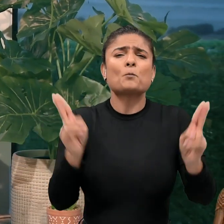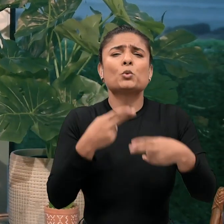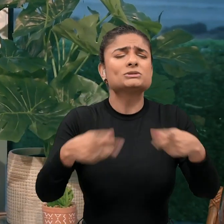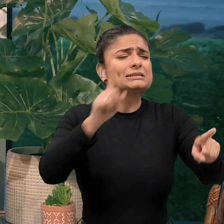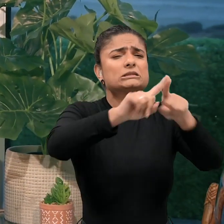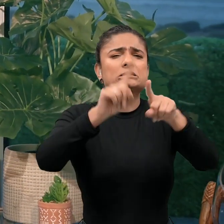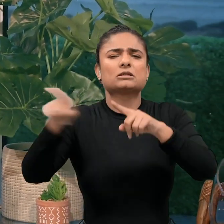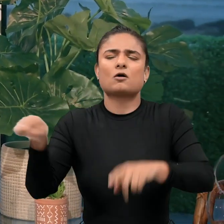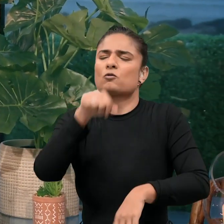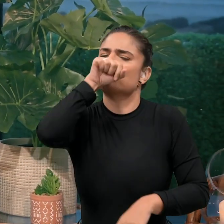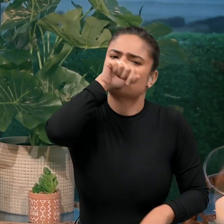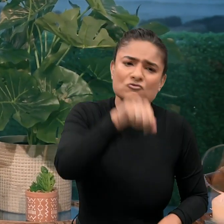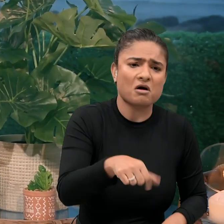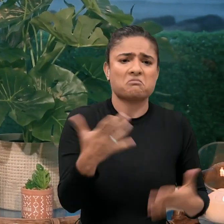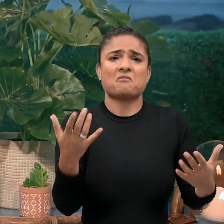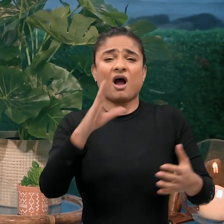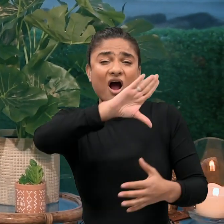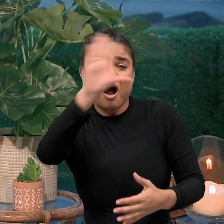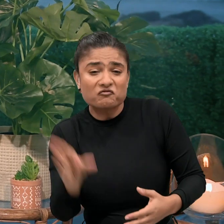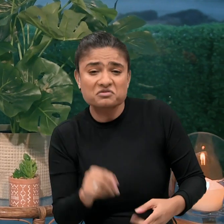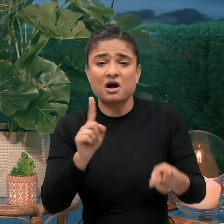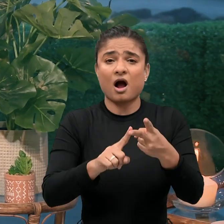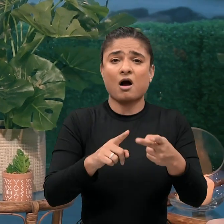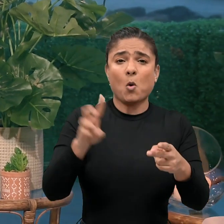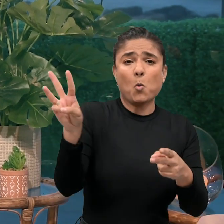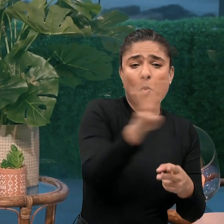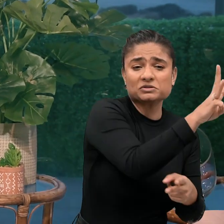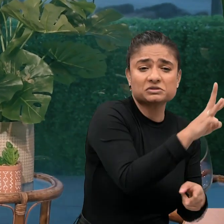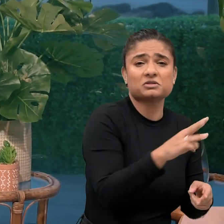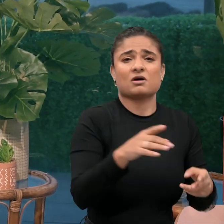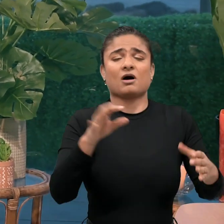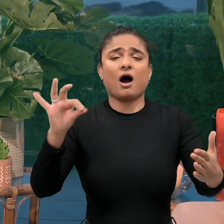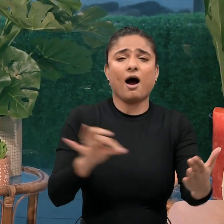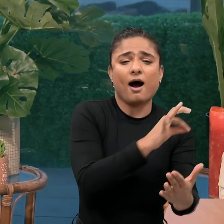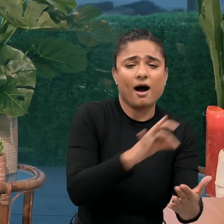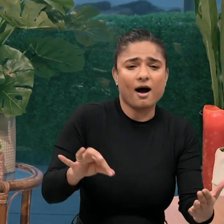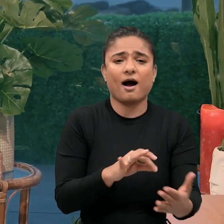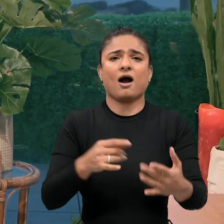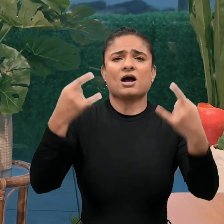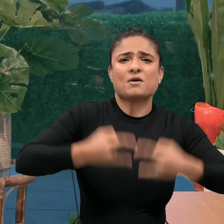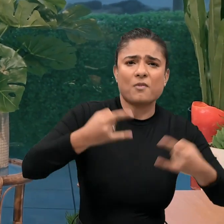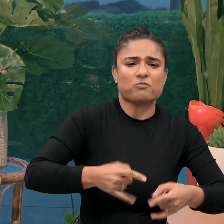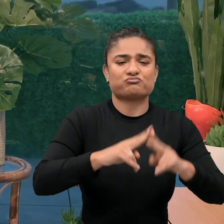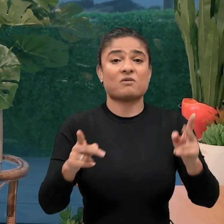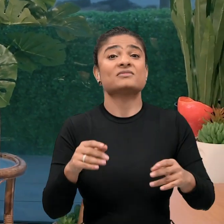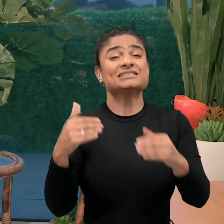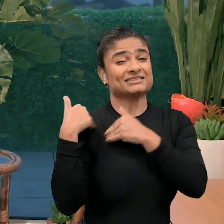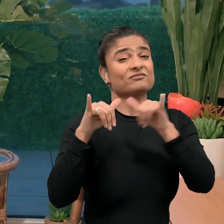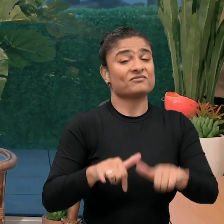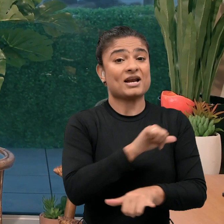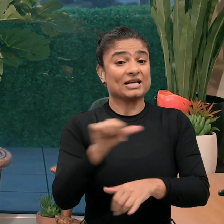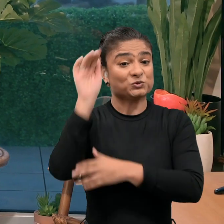het 'n verskeidenheid van musiekliefdes van Afrika en westerse koorstyl, kwaito en R&B. Bly